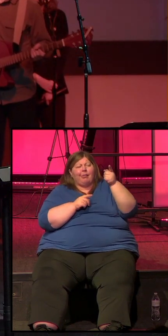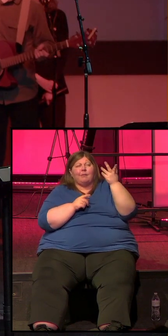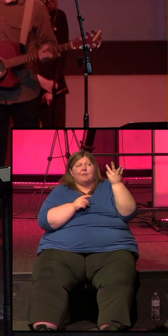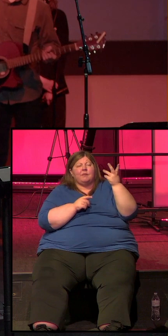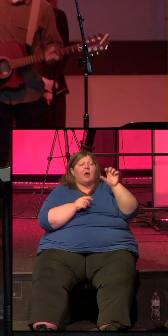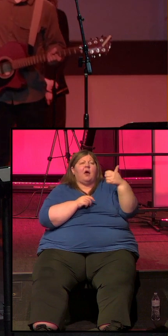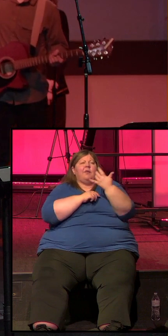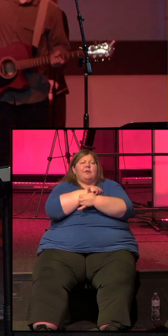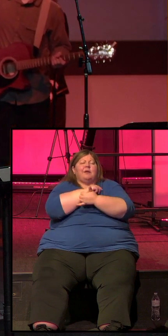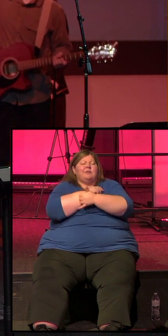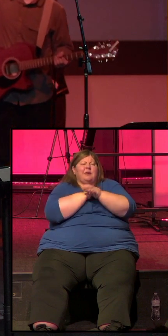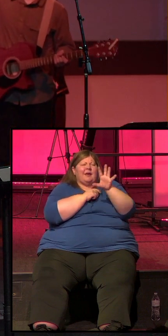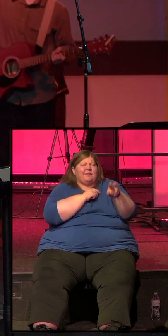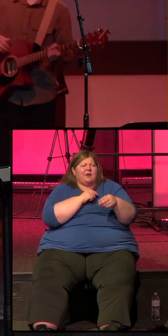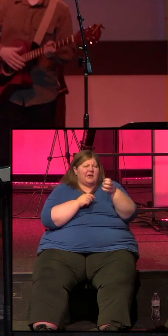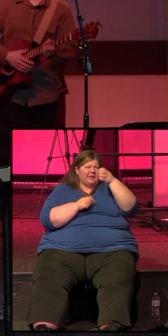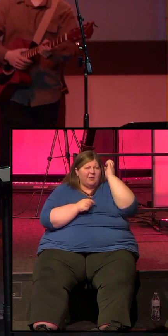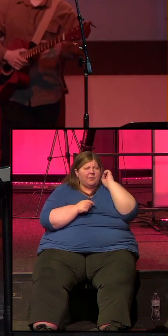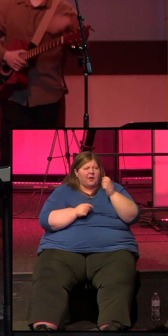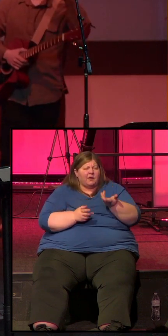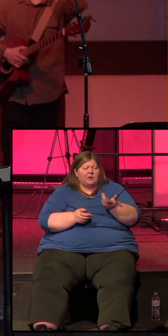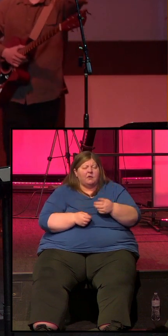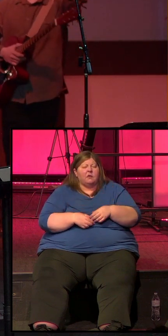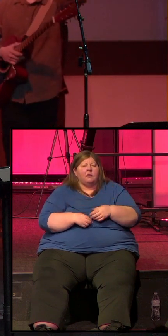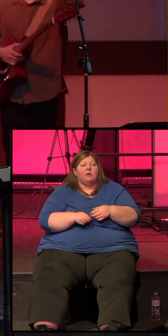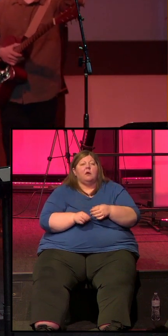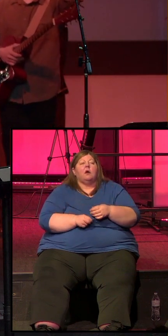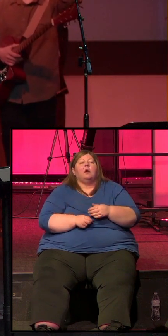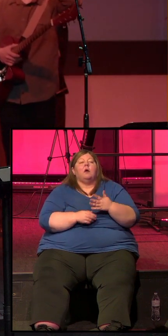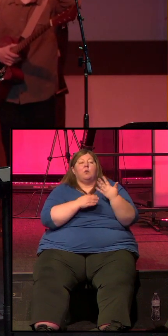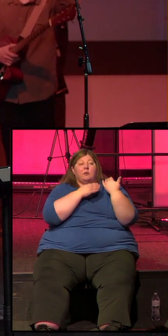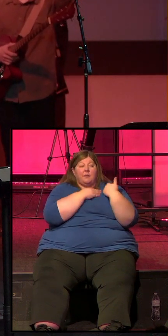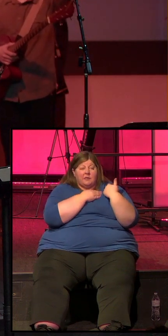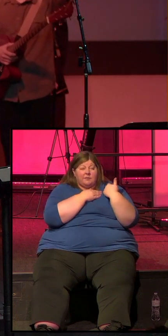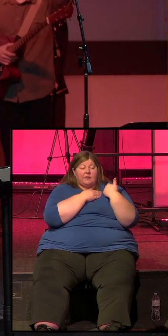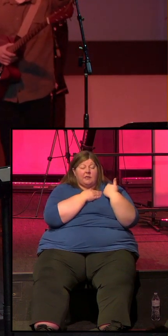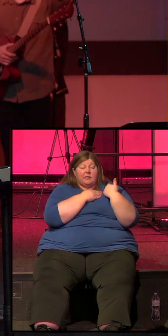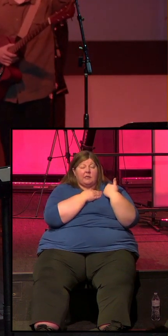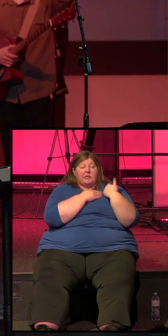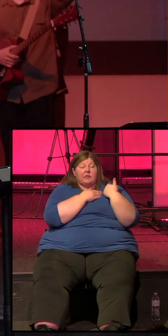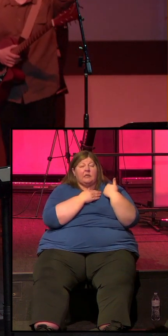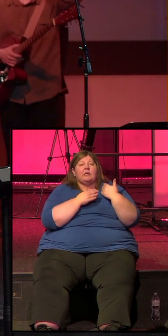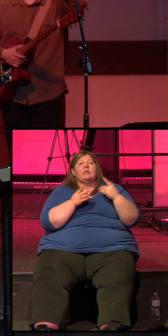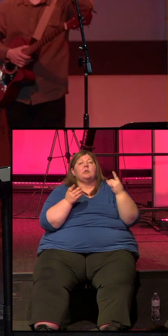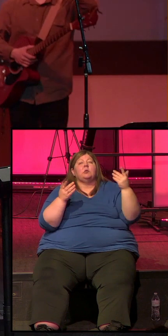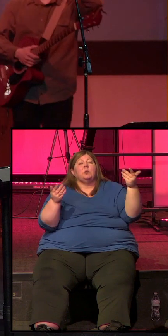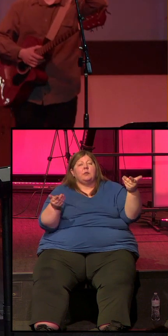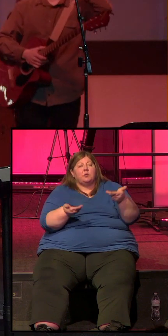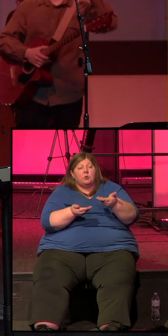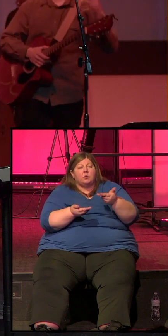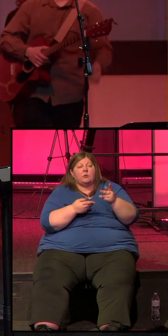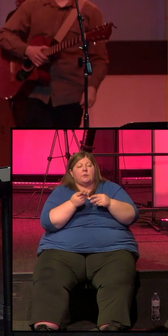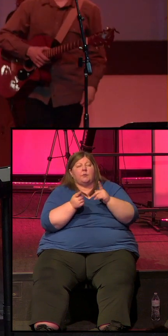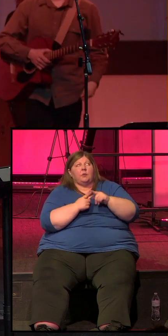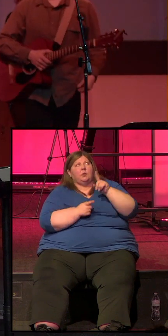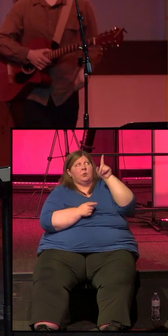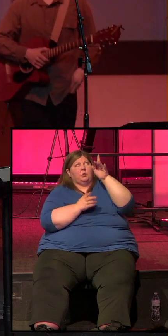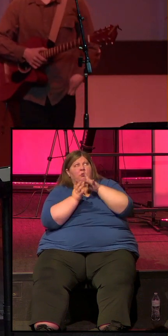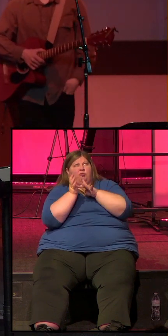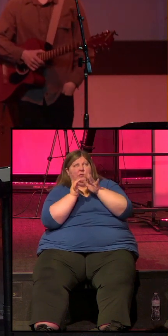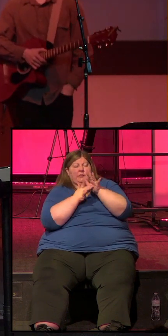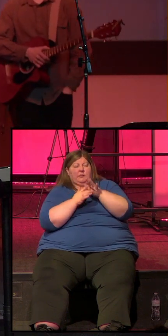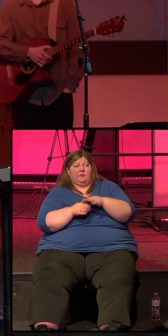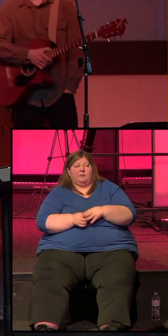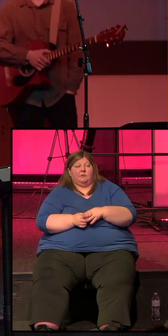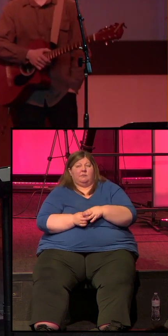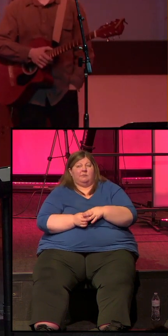Ethiopia. Our job as the church is to introduce people to our rescuer. So who's